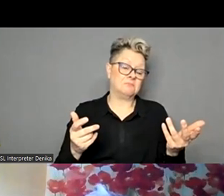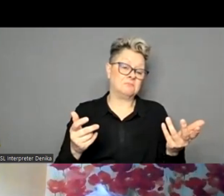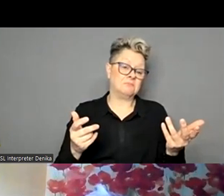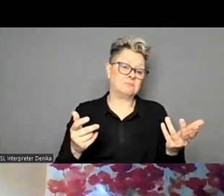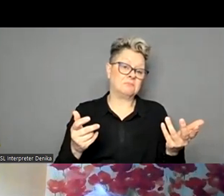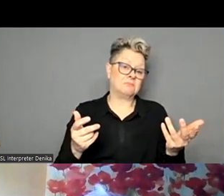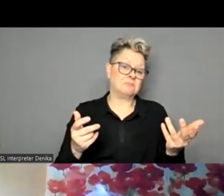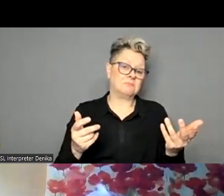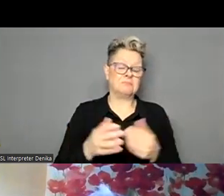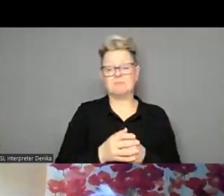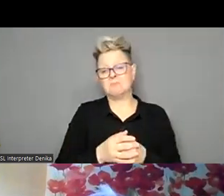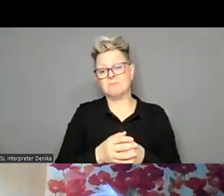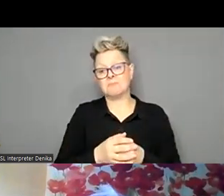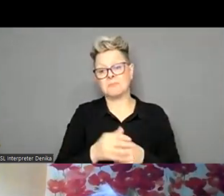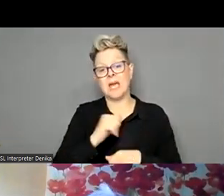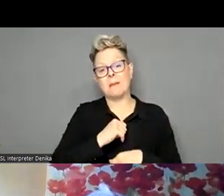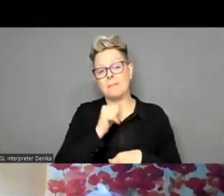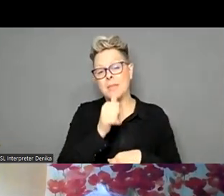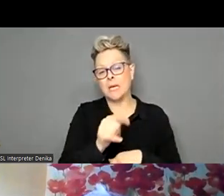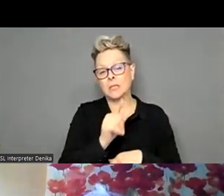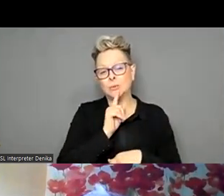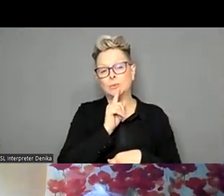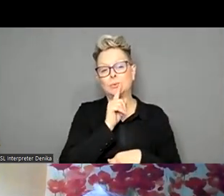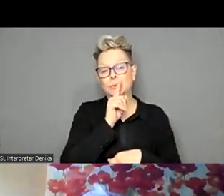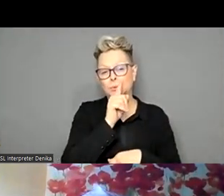I guess I'm not sure it makes things